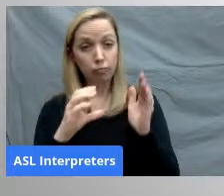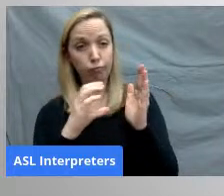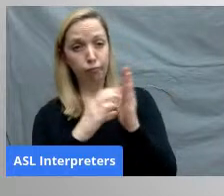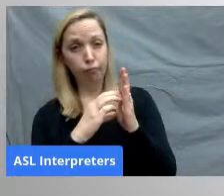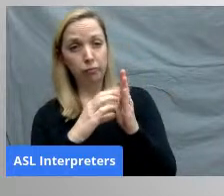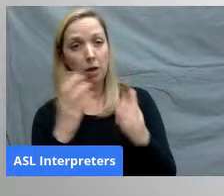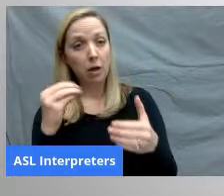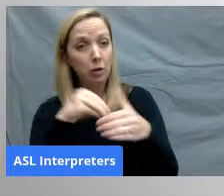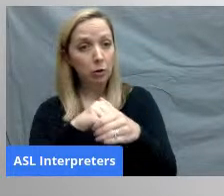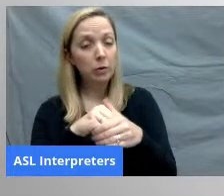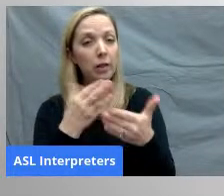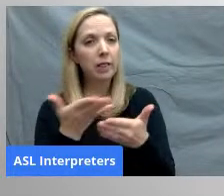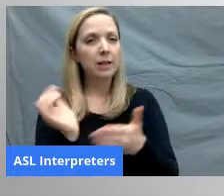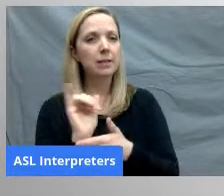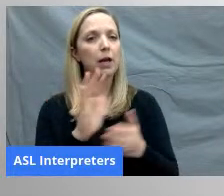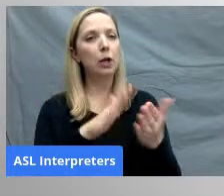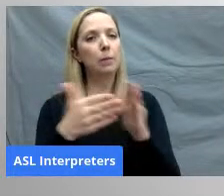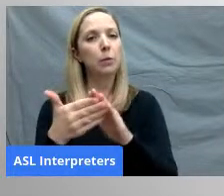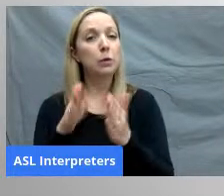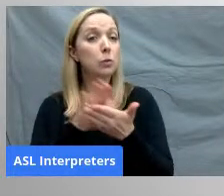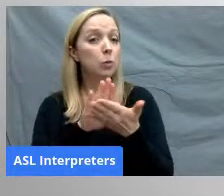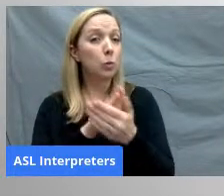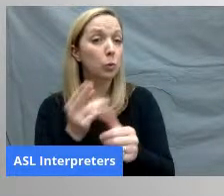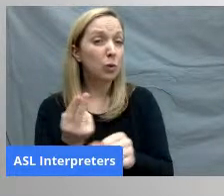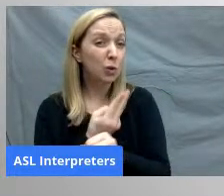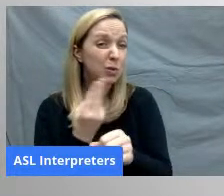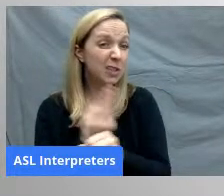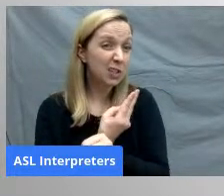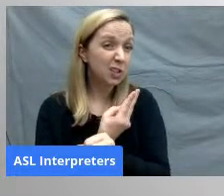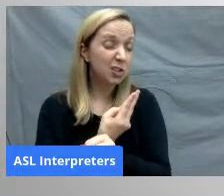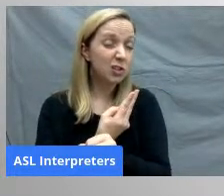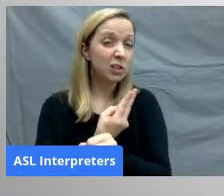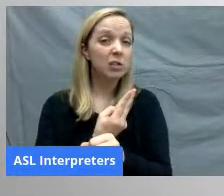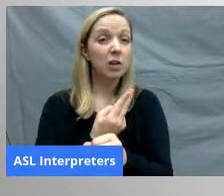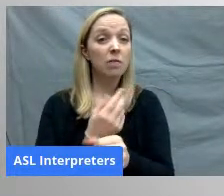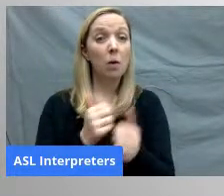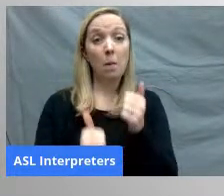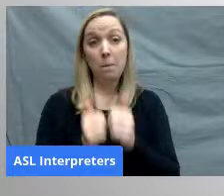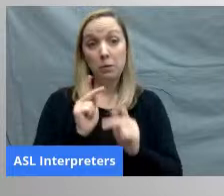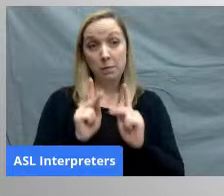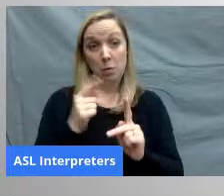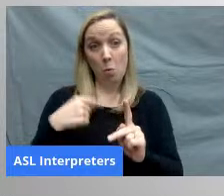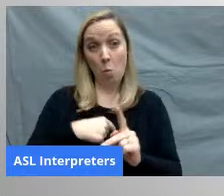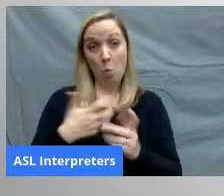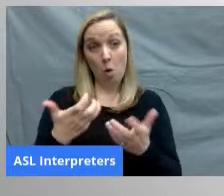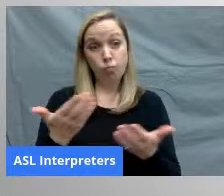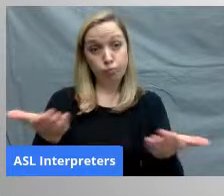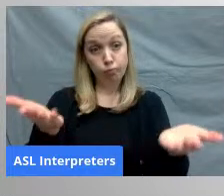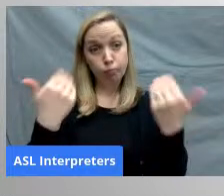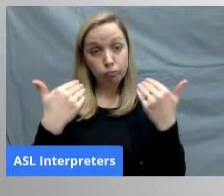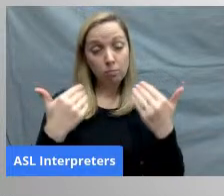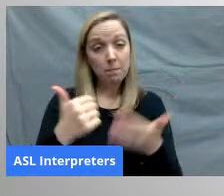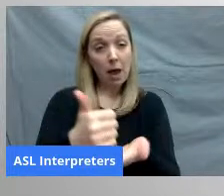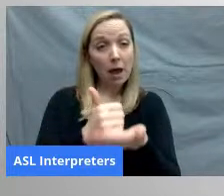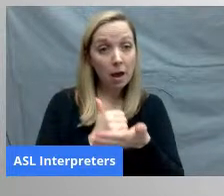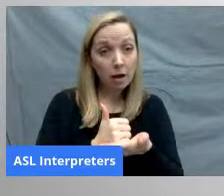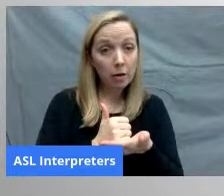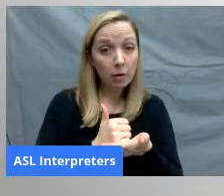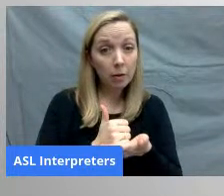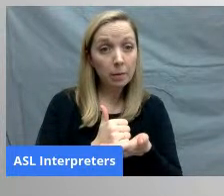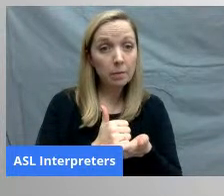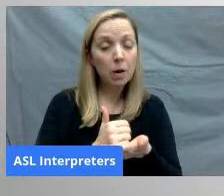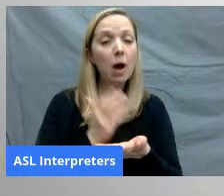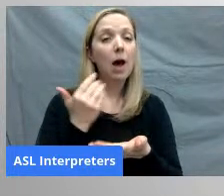school usage and others. So most of the folks we want in the schools to help our kids would get